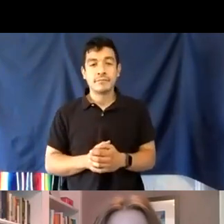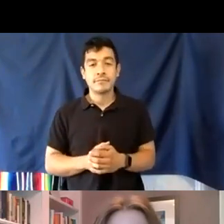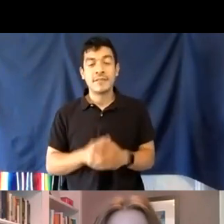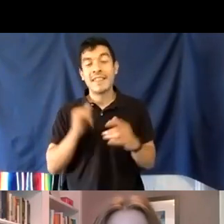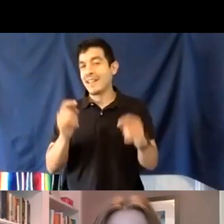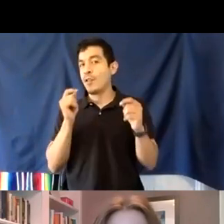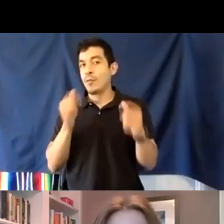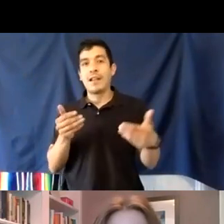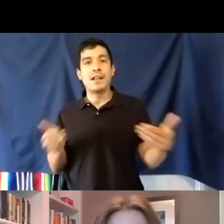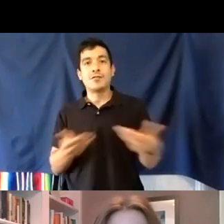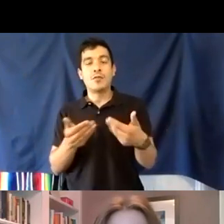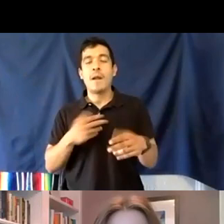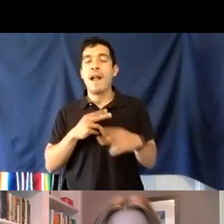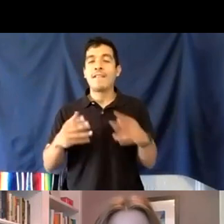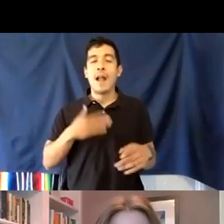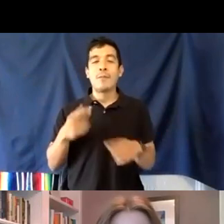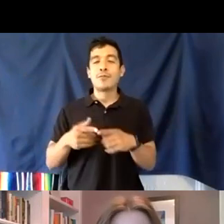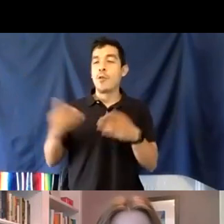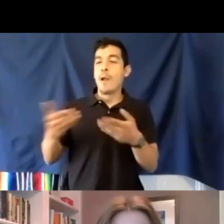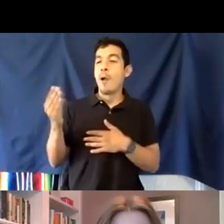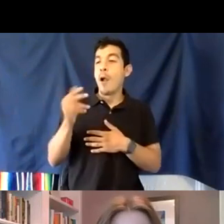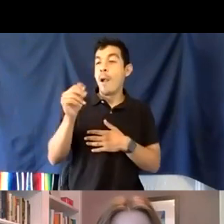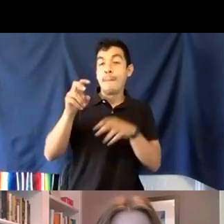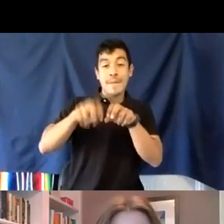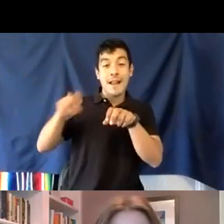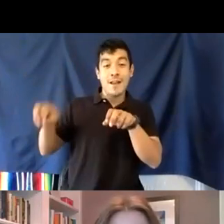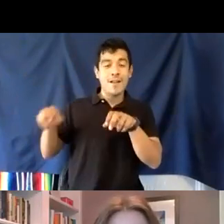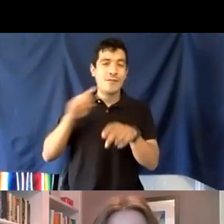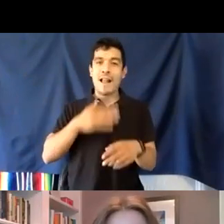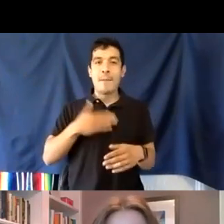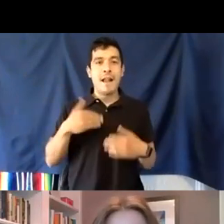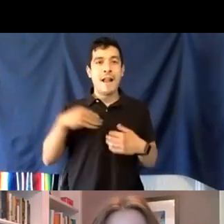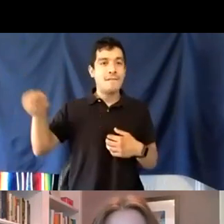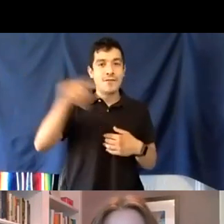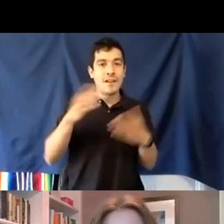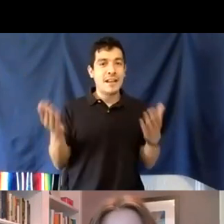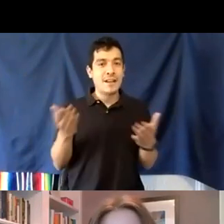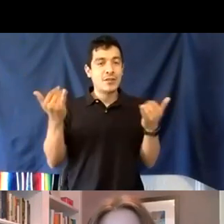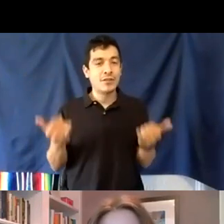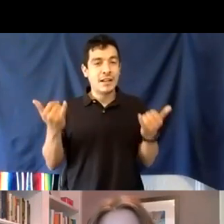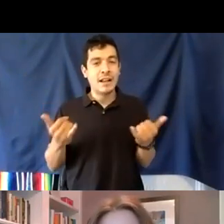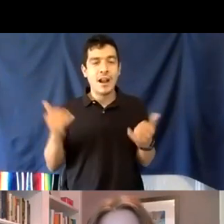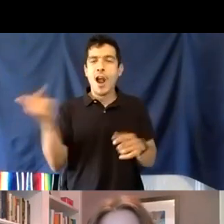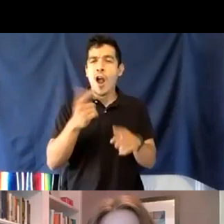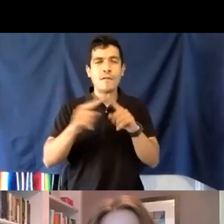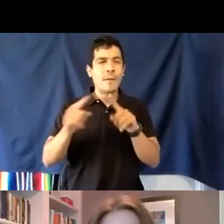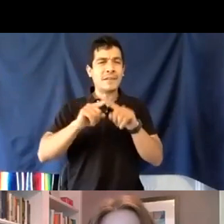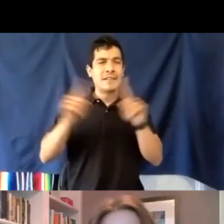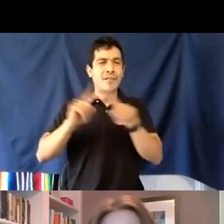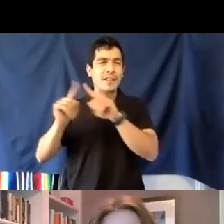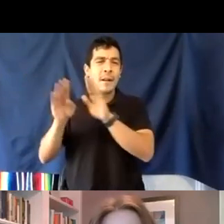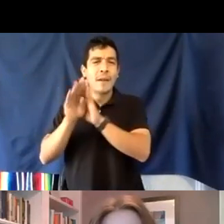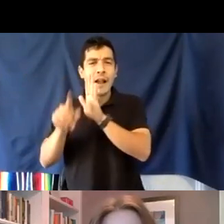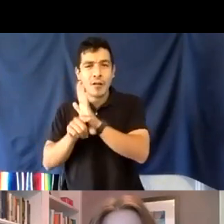I'm really happy to welcome our panelists. It's so good to have you all here today. You are all coming from different positions and institutions